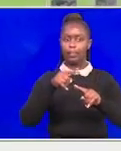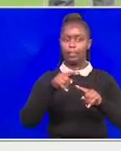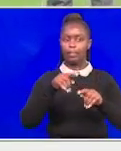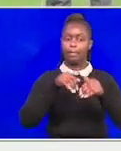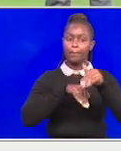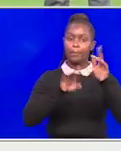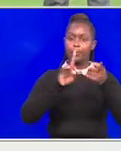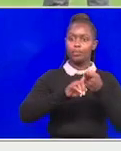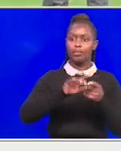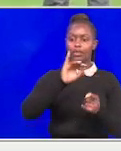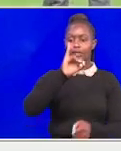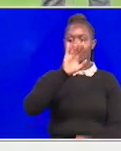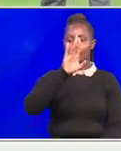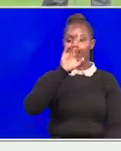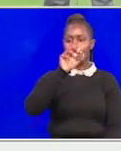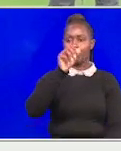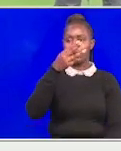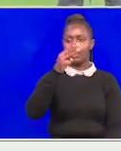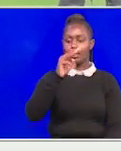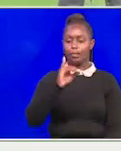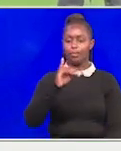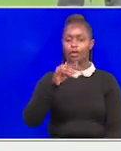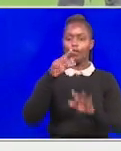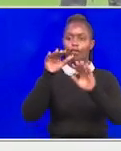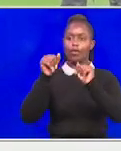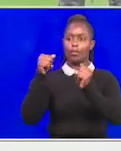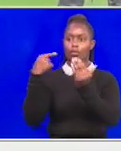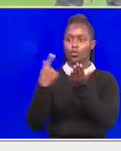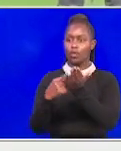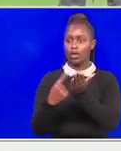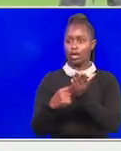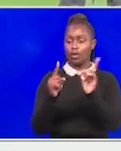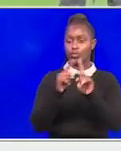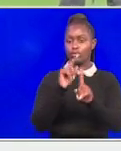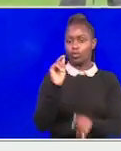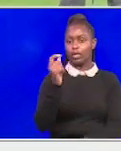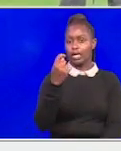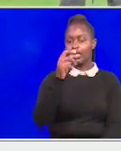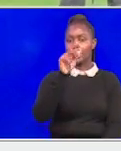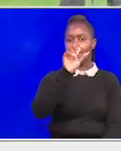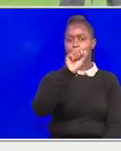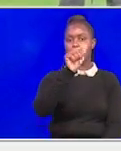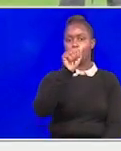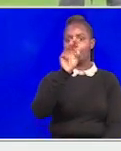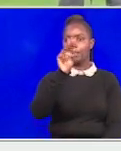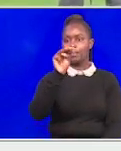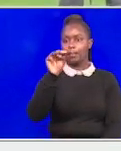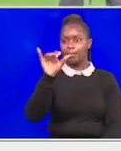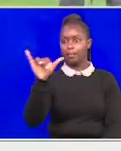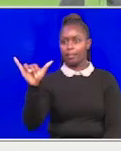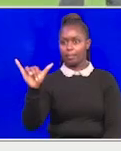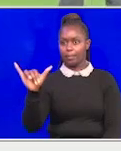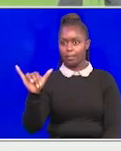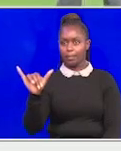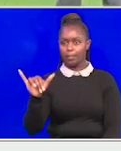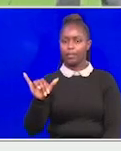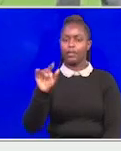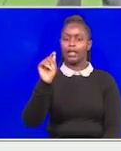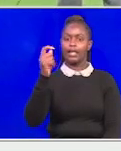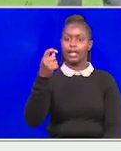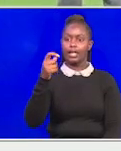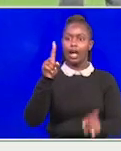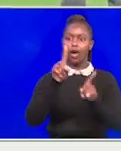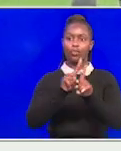two ties from Ibrahim Bagala of Uganda and Kenyan Sami Mulama, John Ledrima, Nathan Mwangi